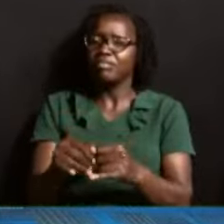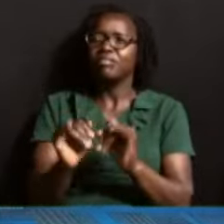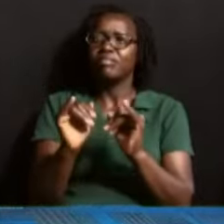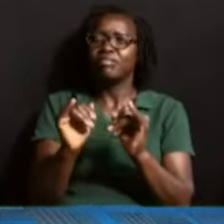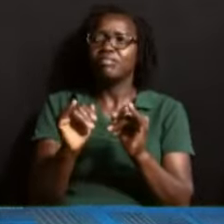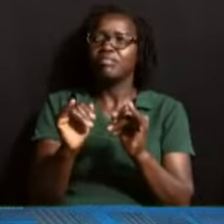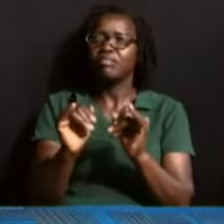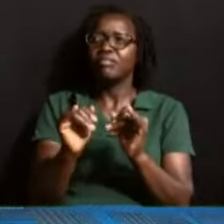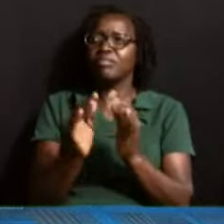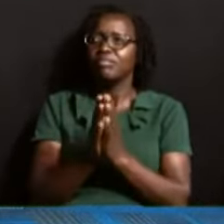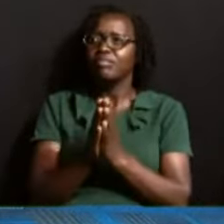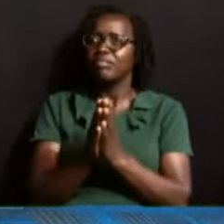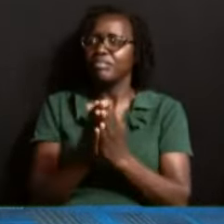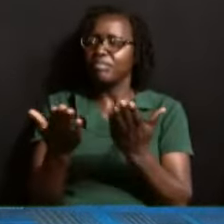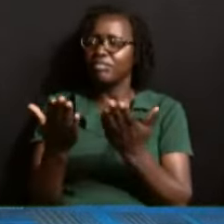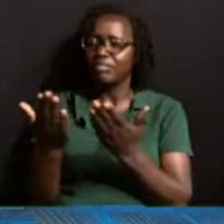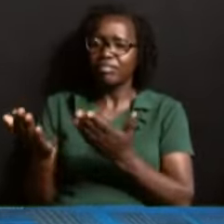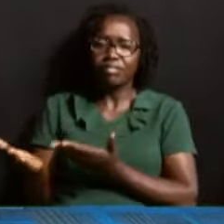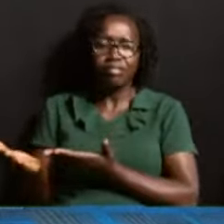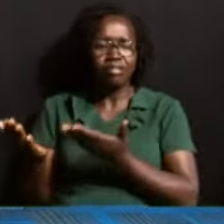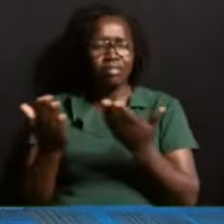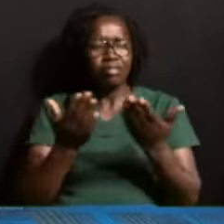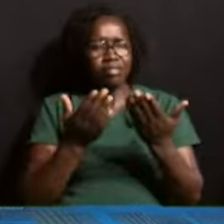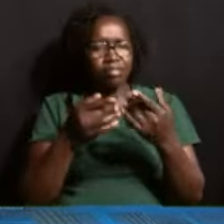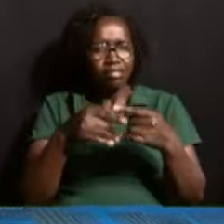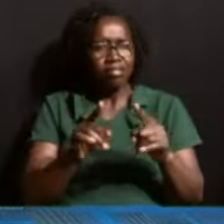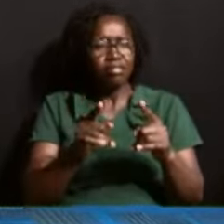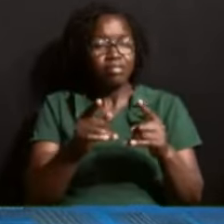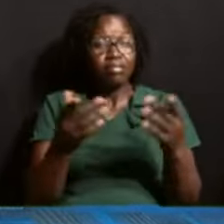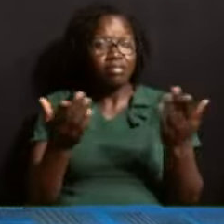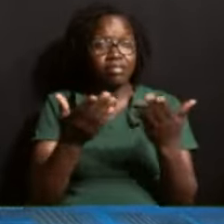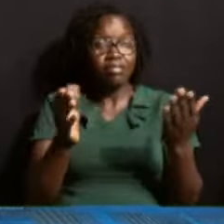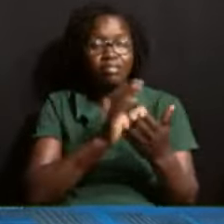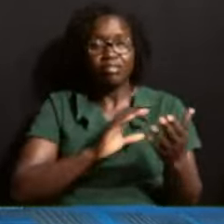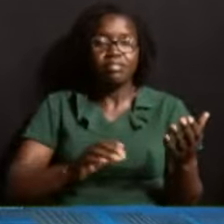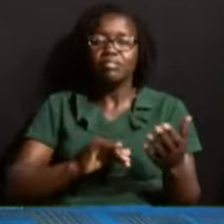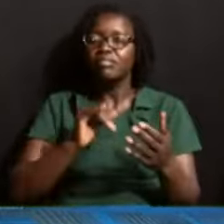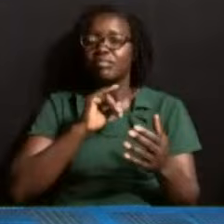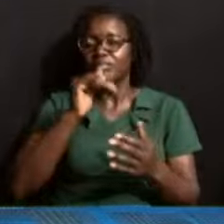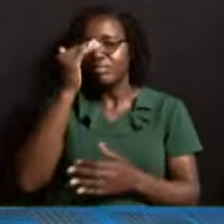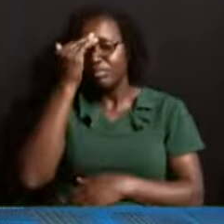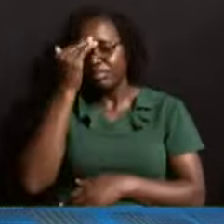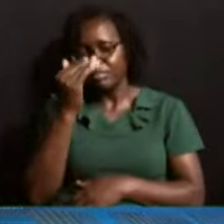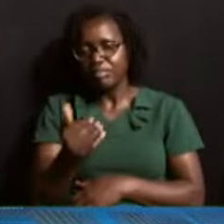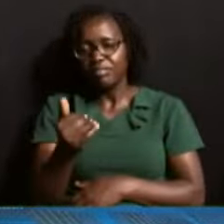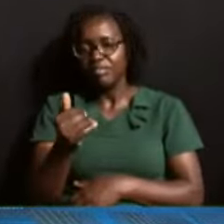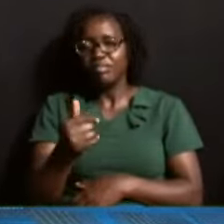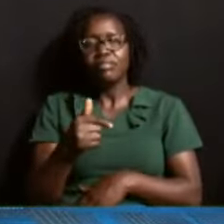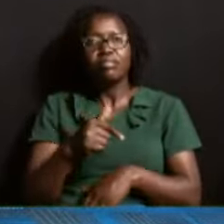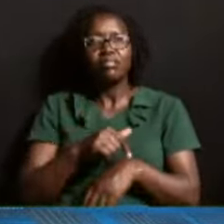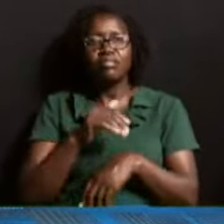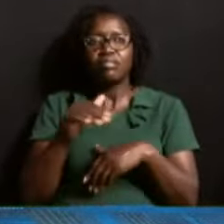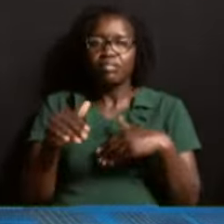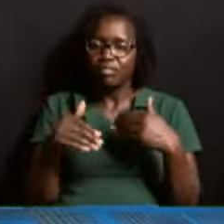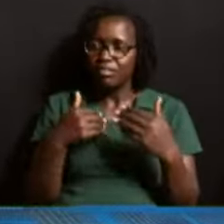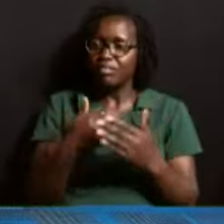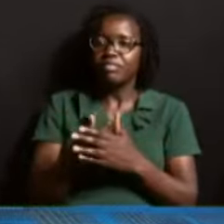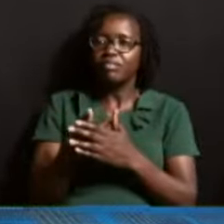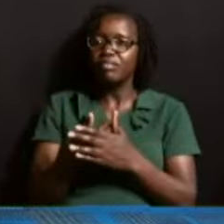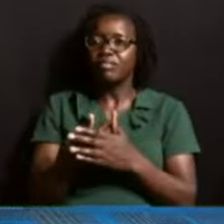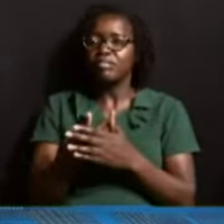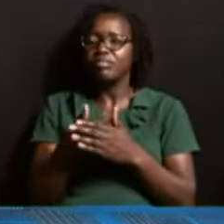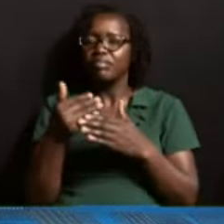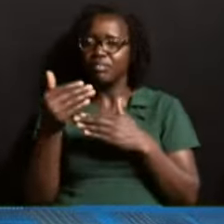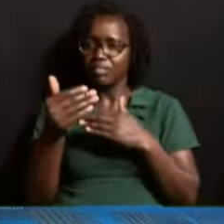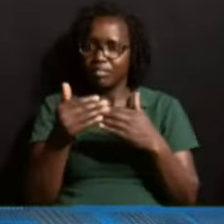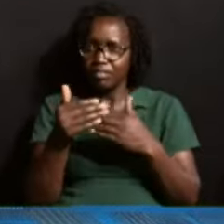draw themselves to the hub where Christ is. Because when we all draw closer to the